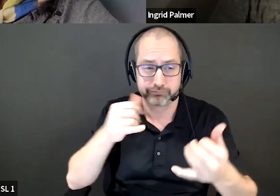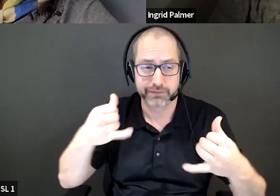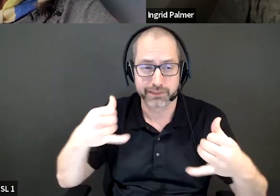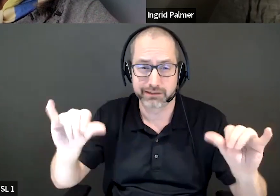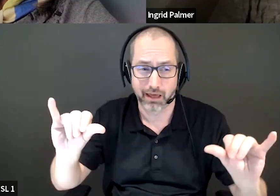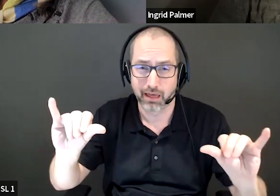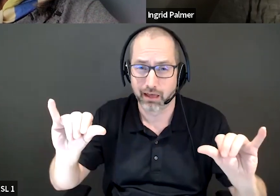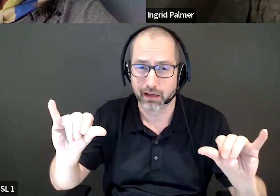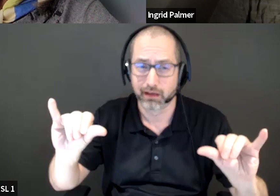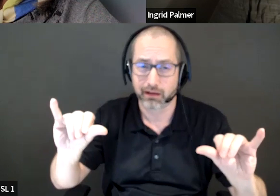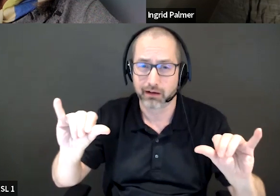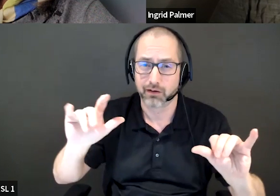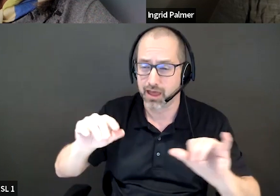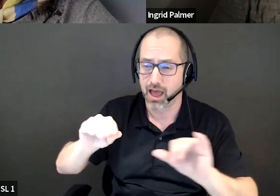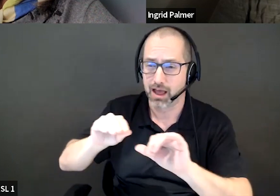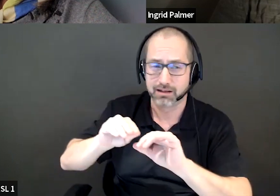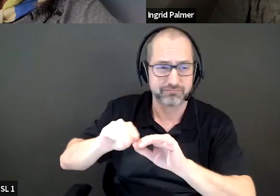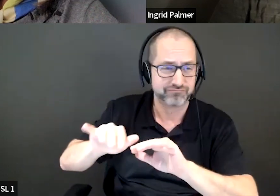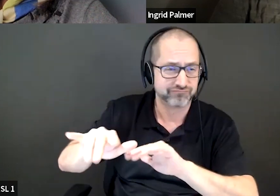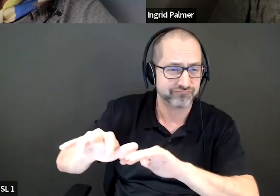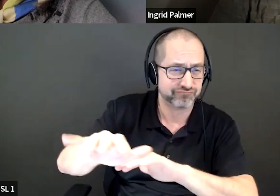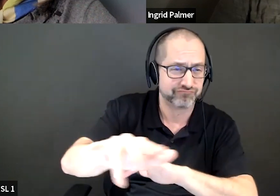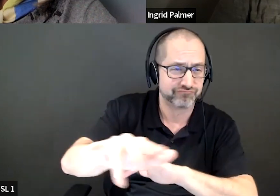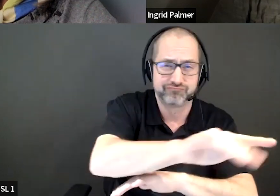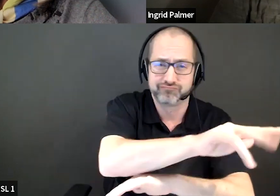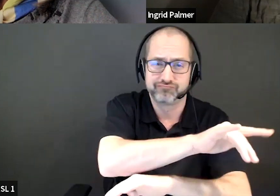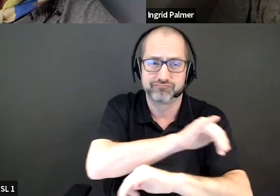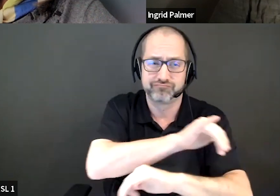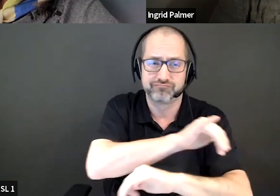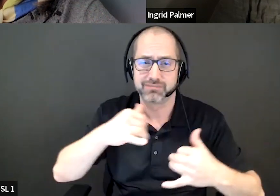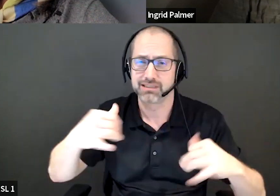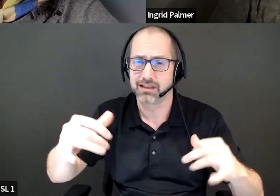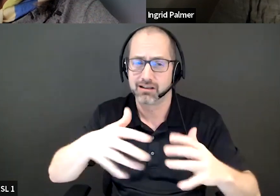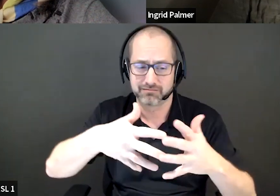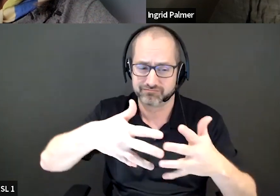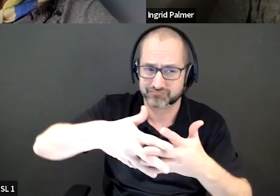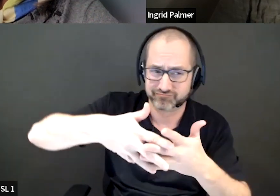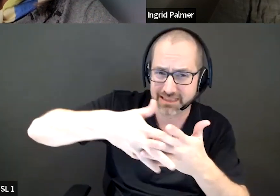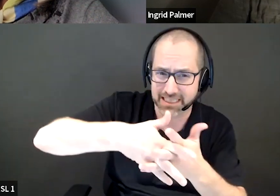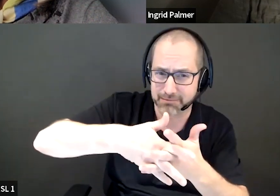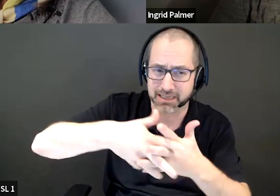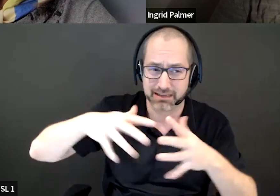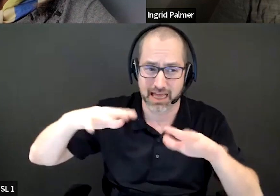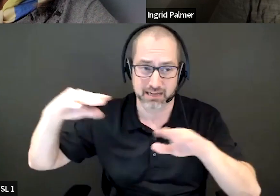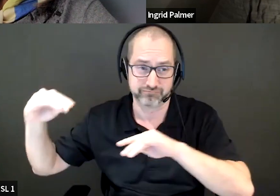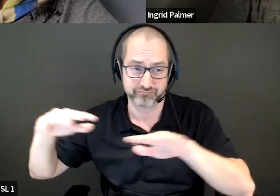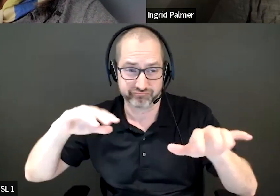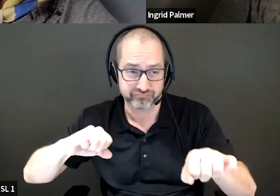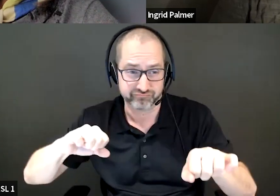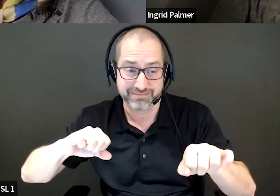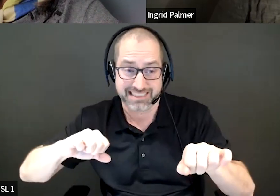are still far-reaching, broad, and have dug deep, refusing to let go